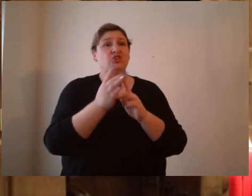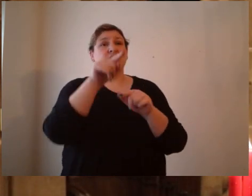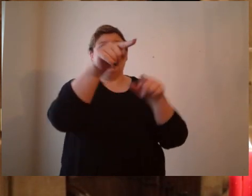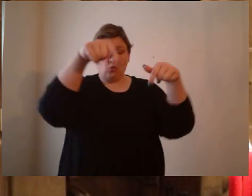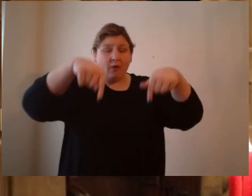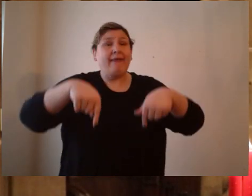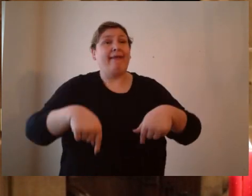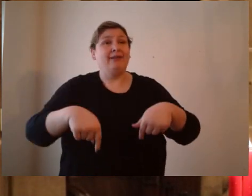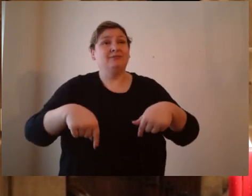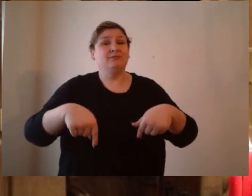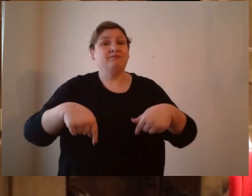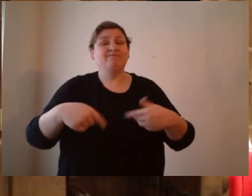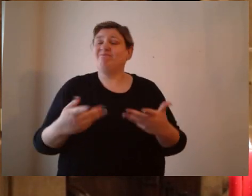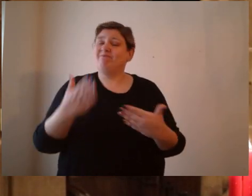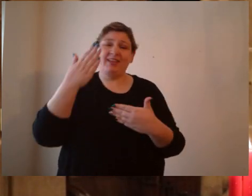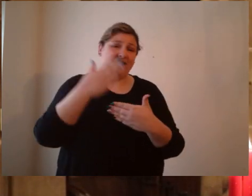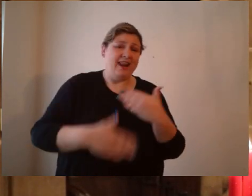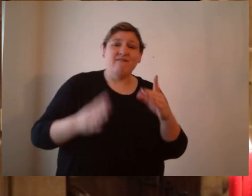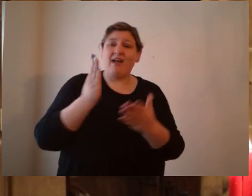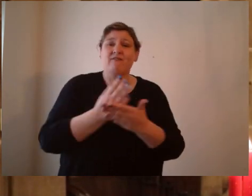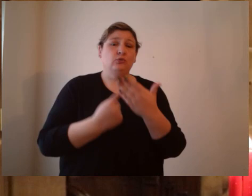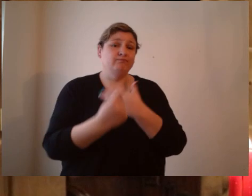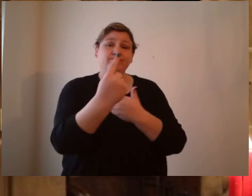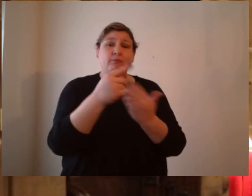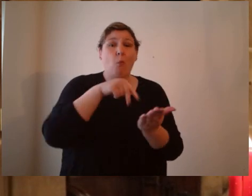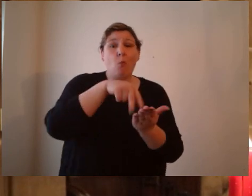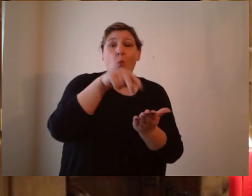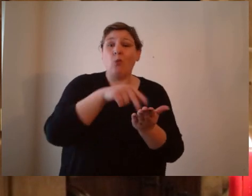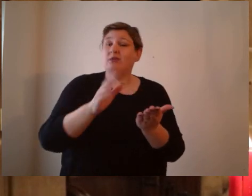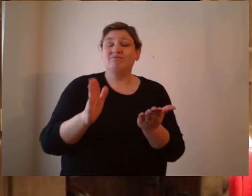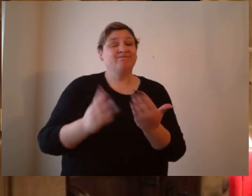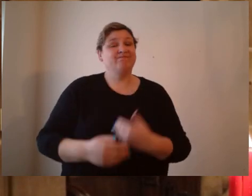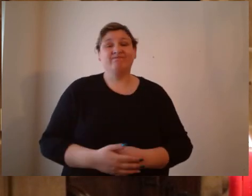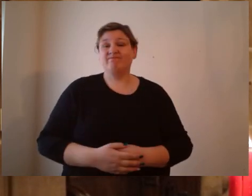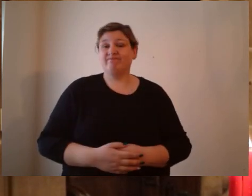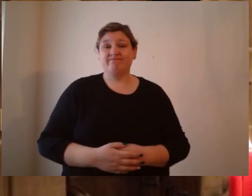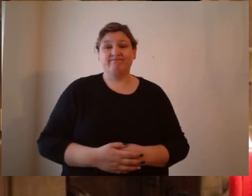Jesus, you are here. We never have to walk alone.